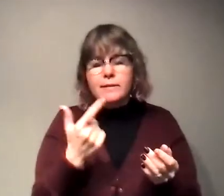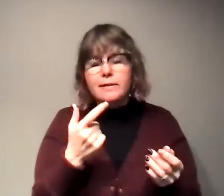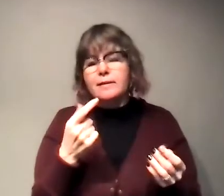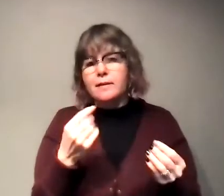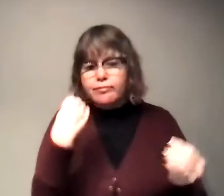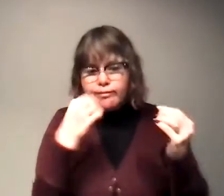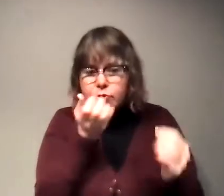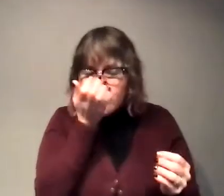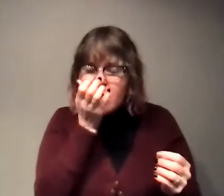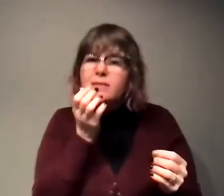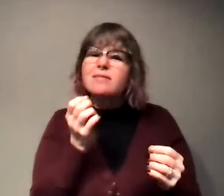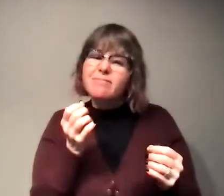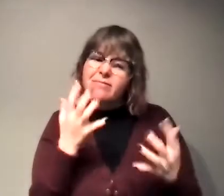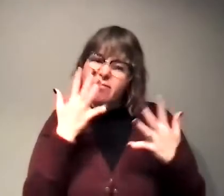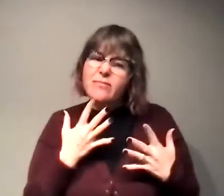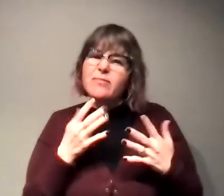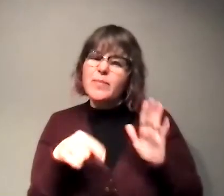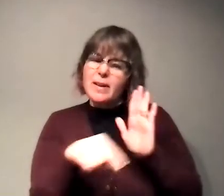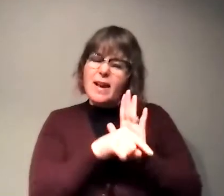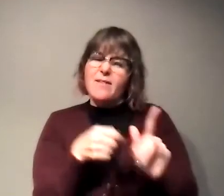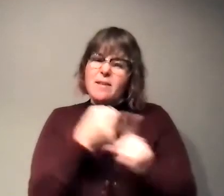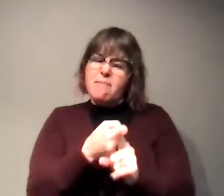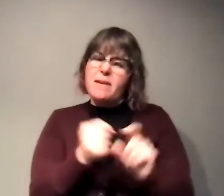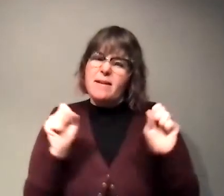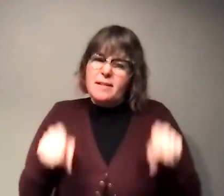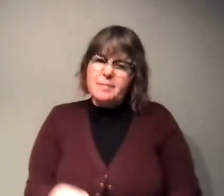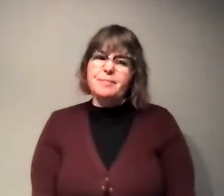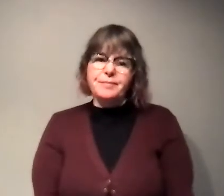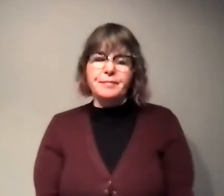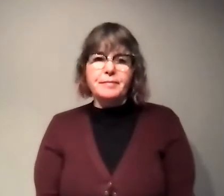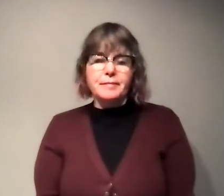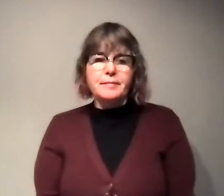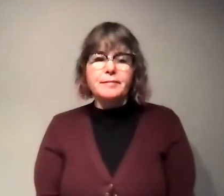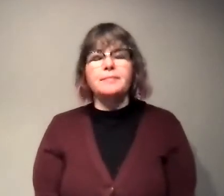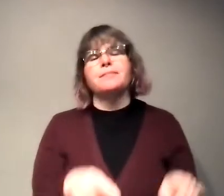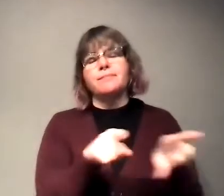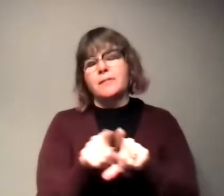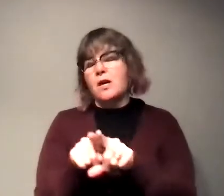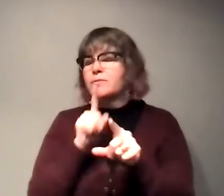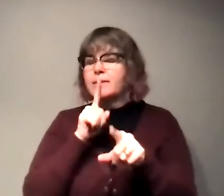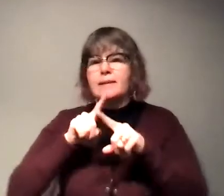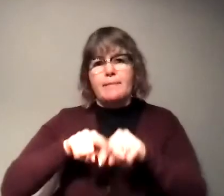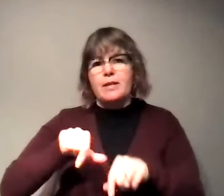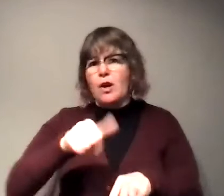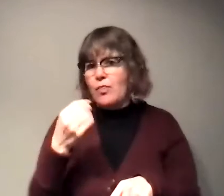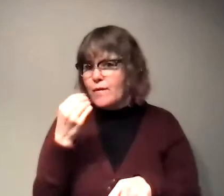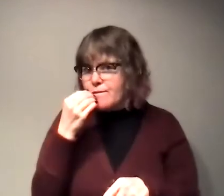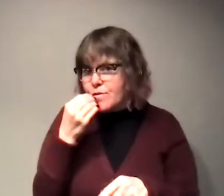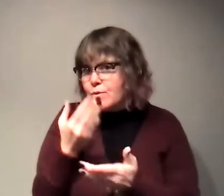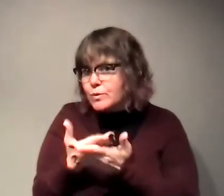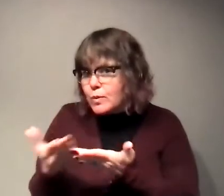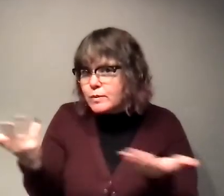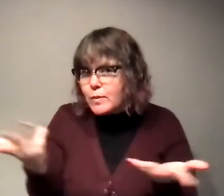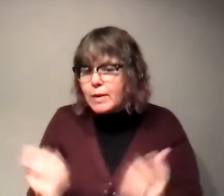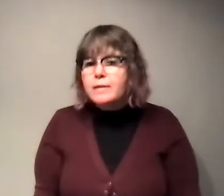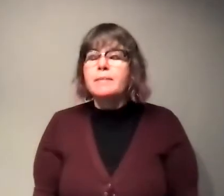animals can unfortunately negatively impact streams. It also depends what their other food sources are. You know, a lot of